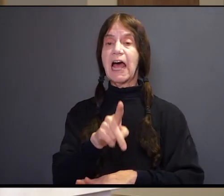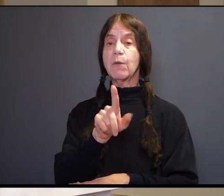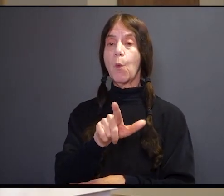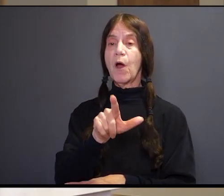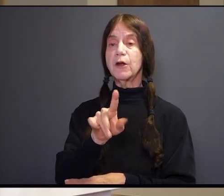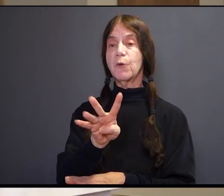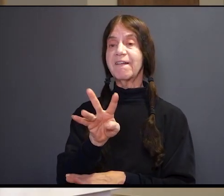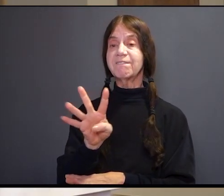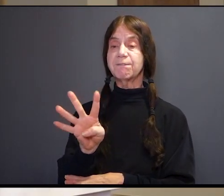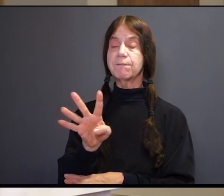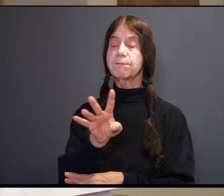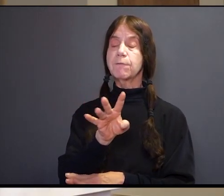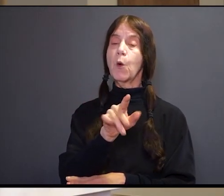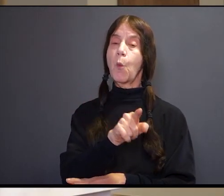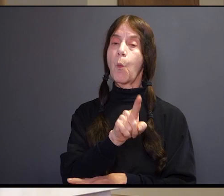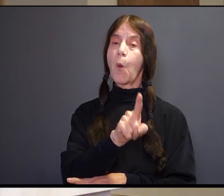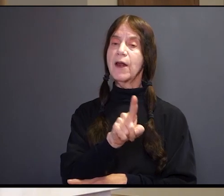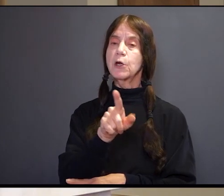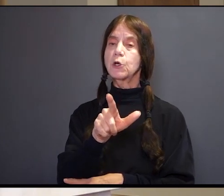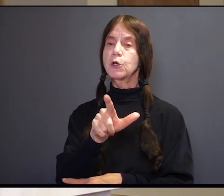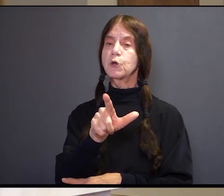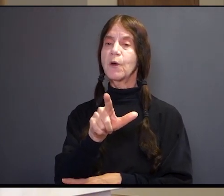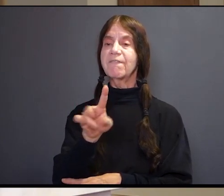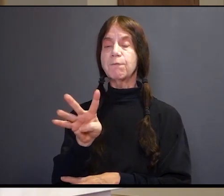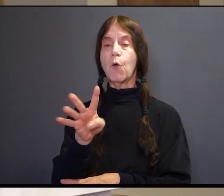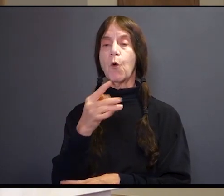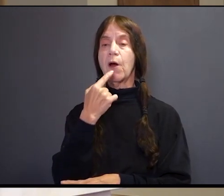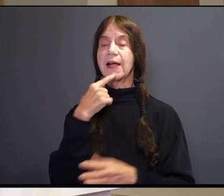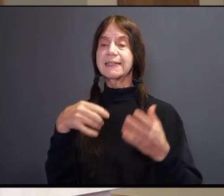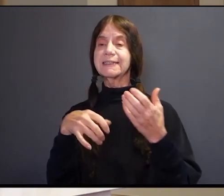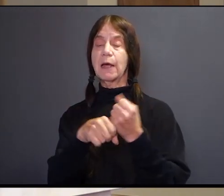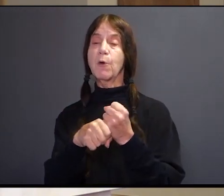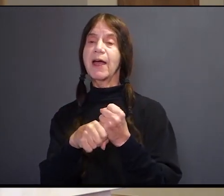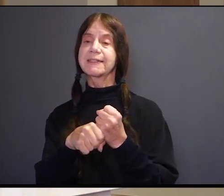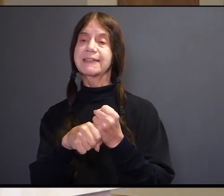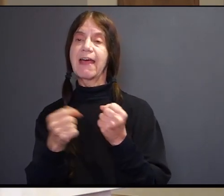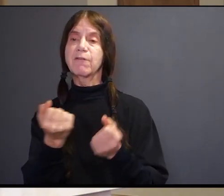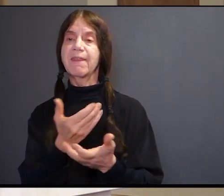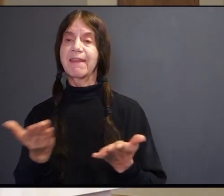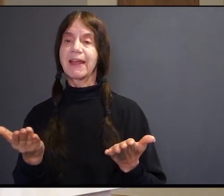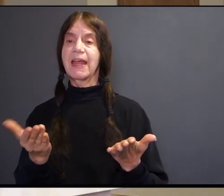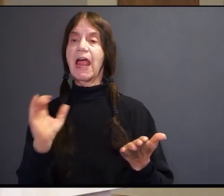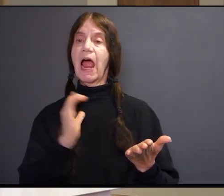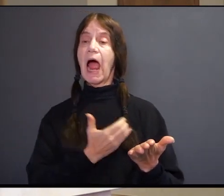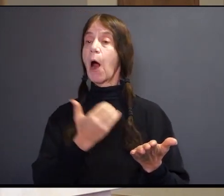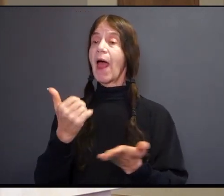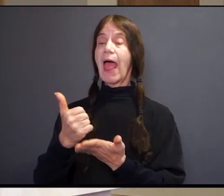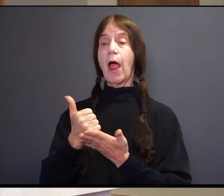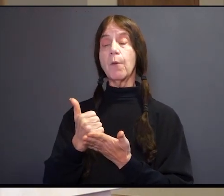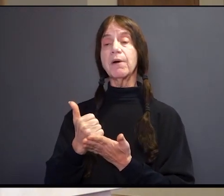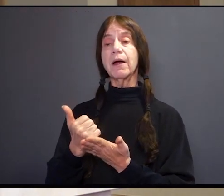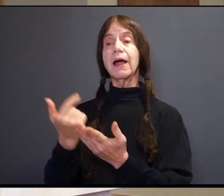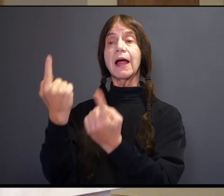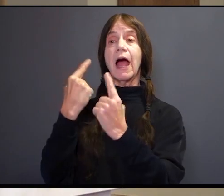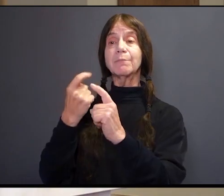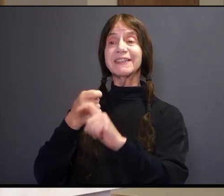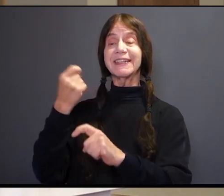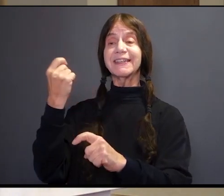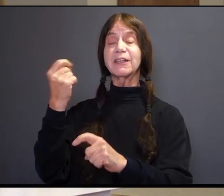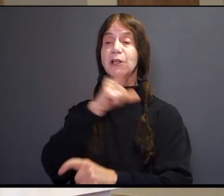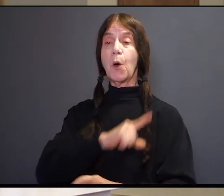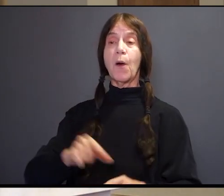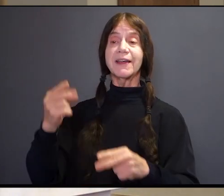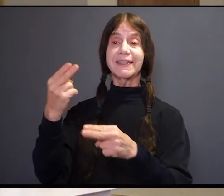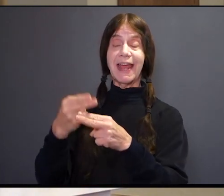124 expresses all we have said in a few words when it says, "Our help is in the name of the